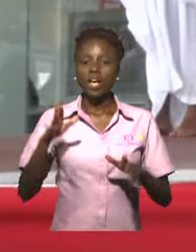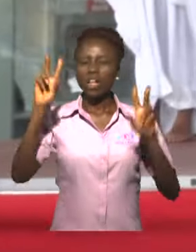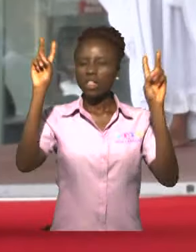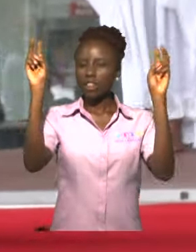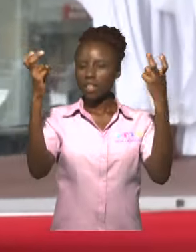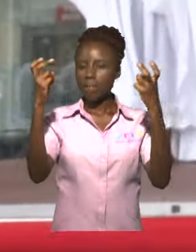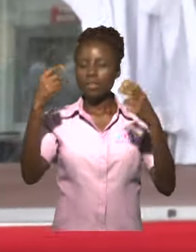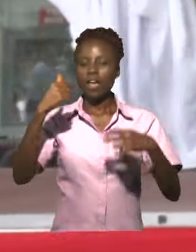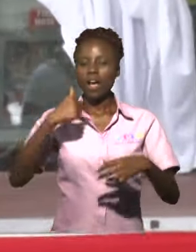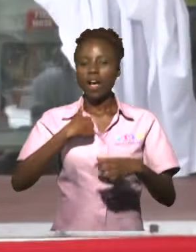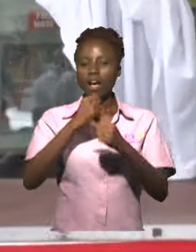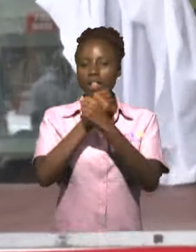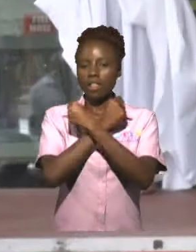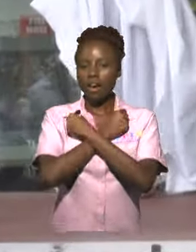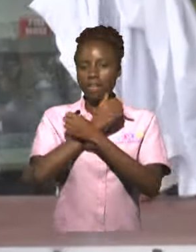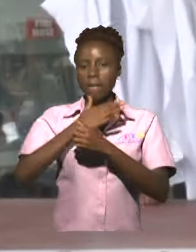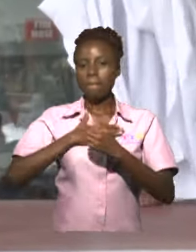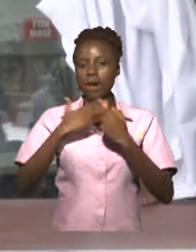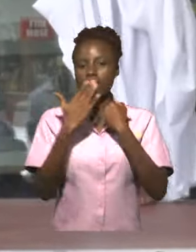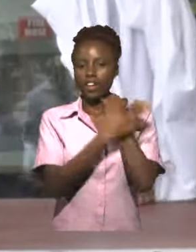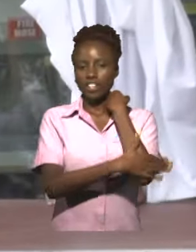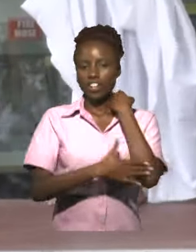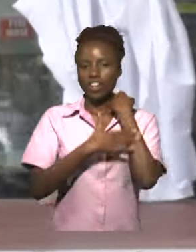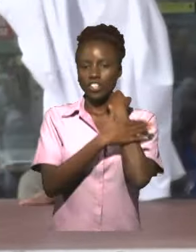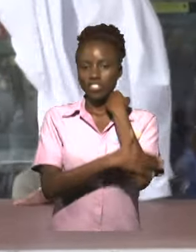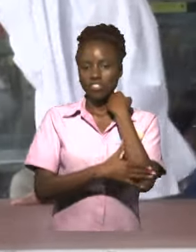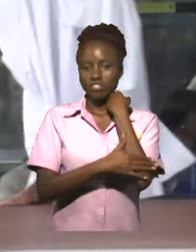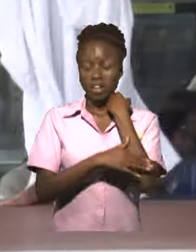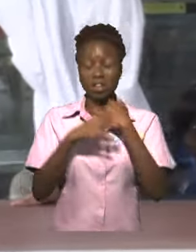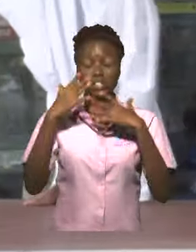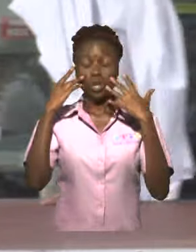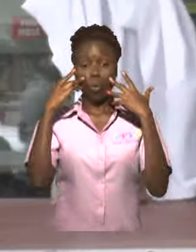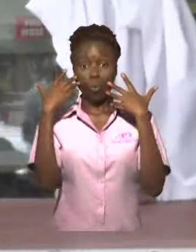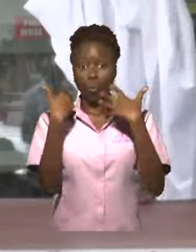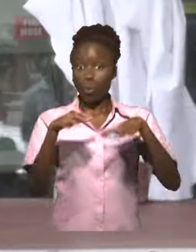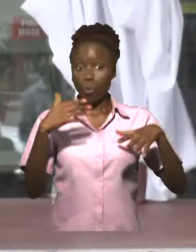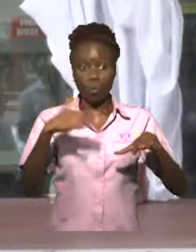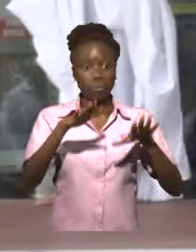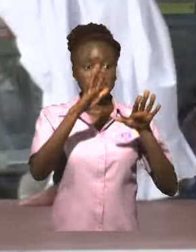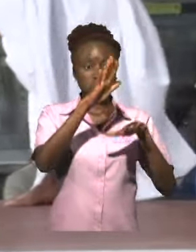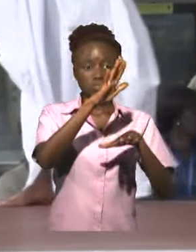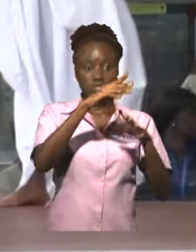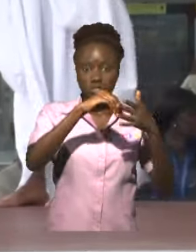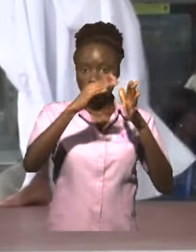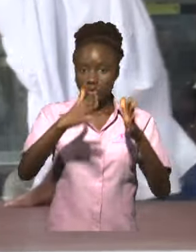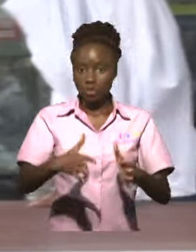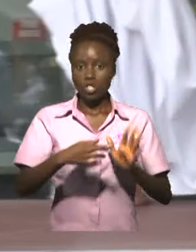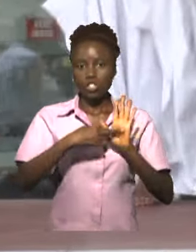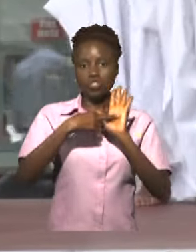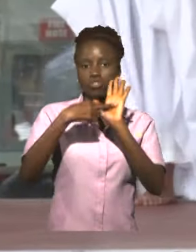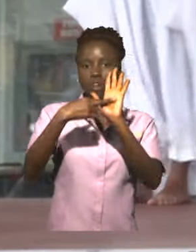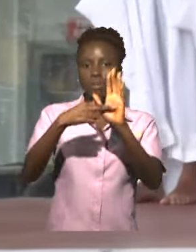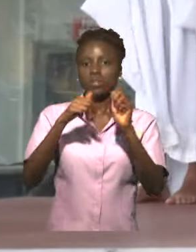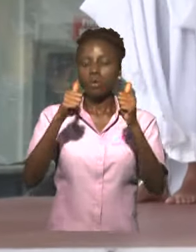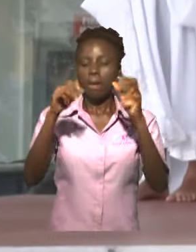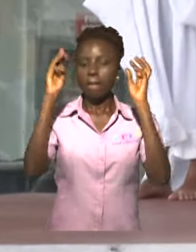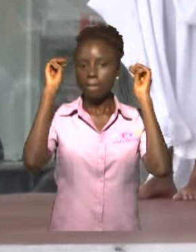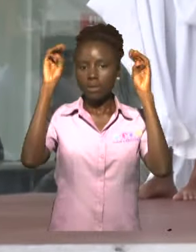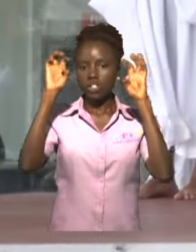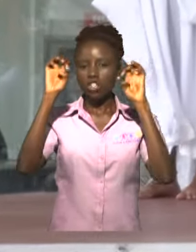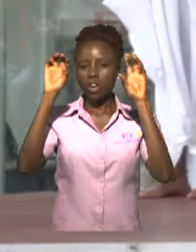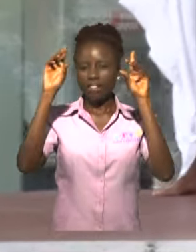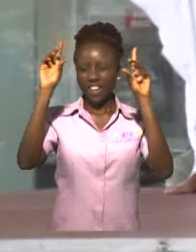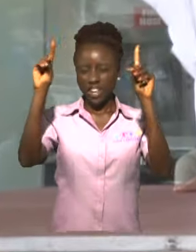Was I Love My Country, and it was well represented by the performances in the latest edition of the Ministry of Education's On